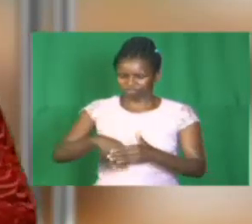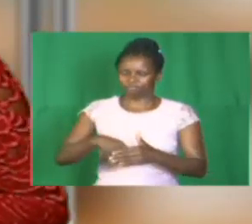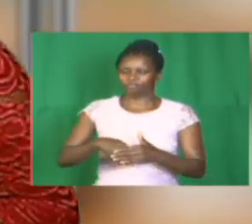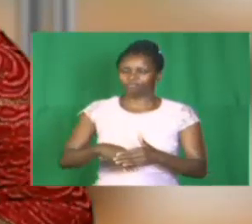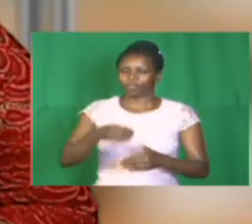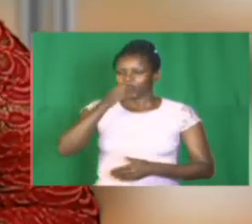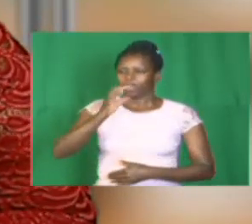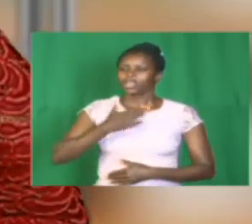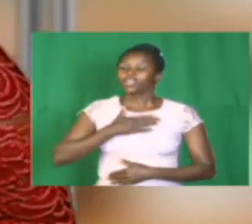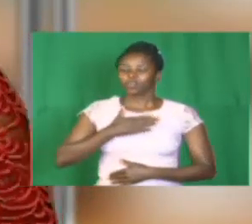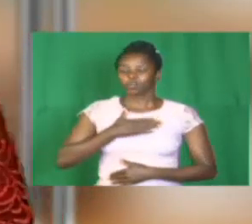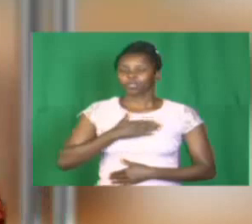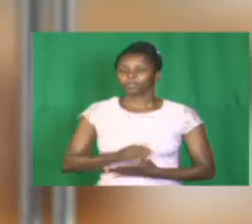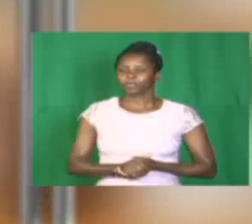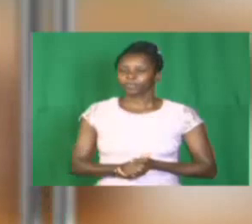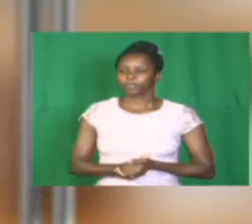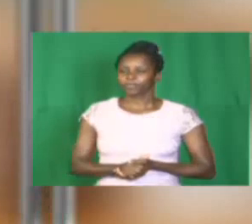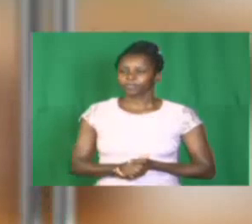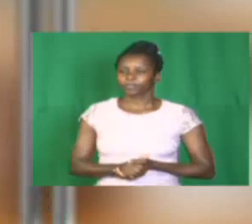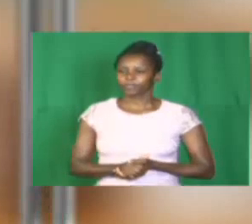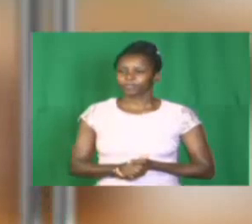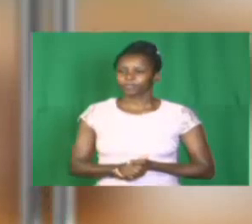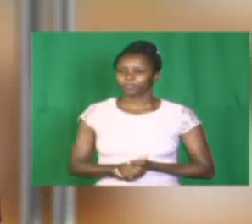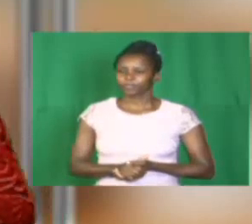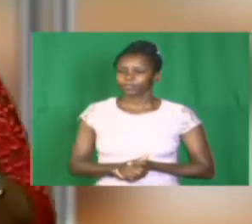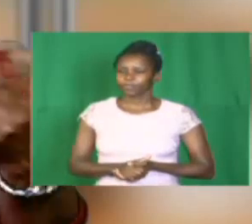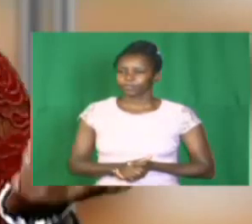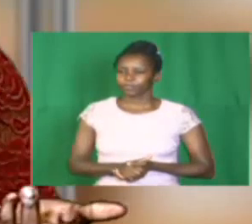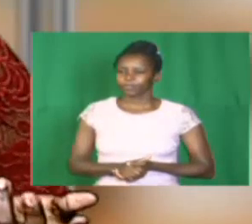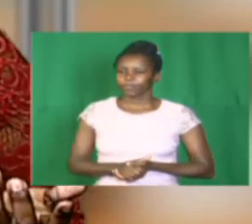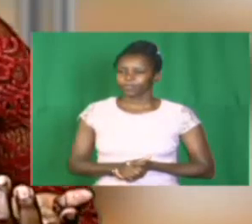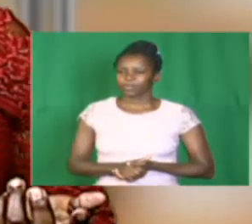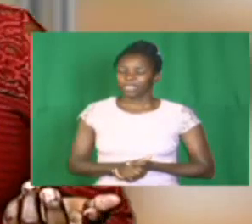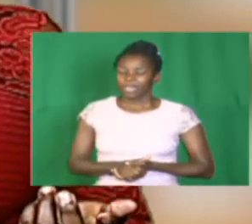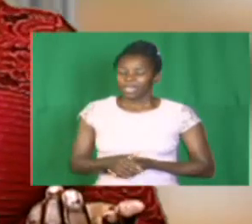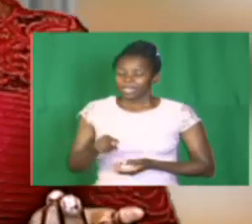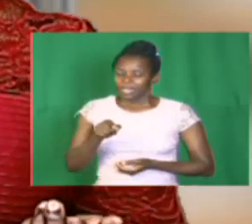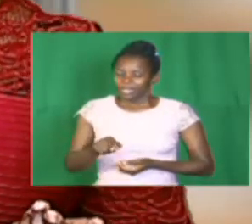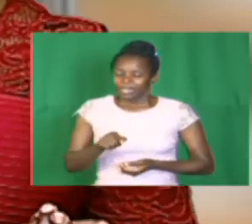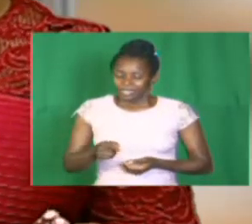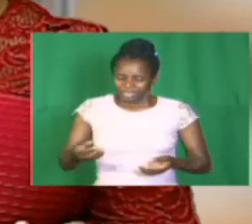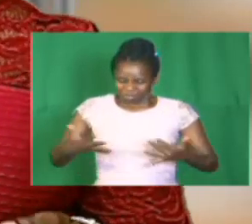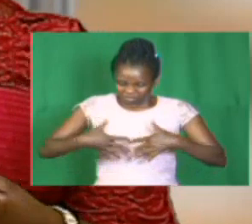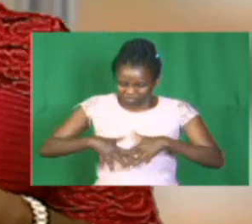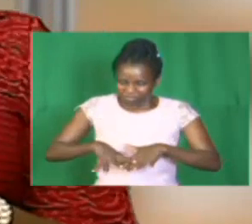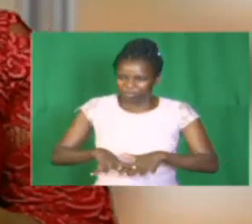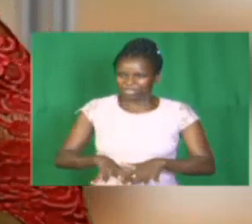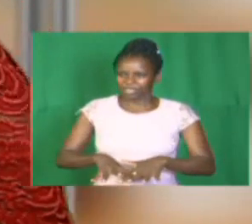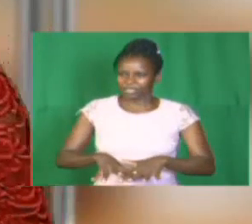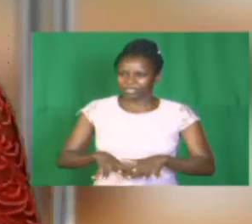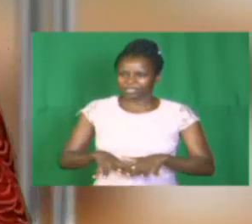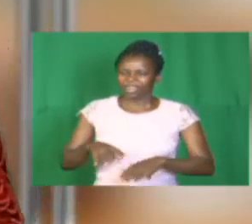a universal solvent. Okay, dear learners, these mixtures that we have talked about can